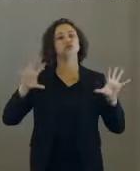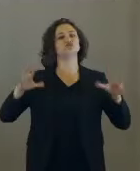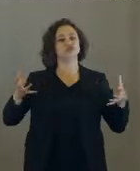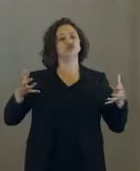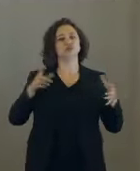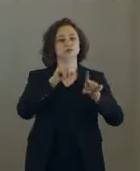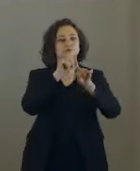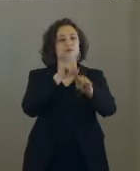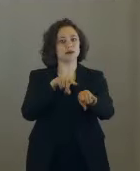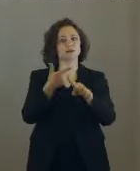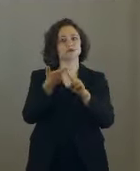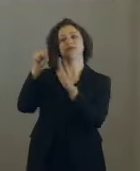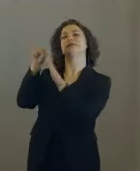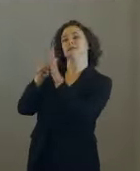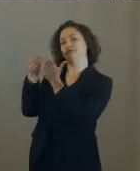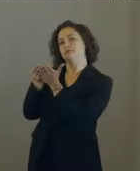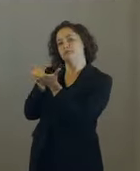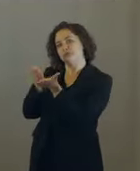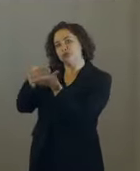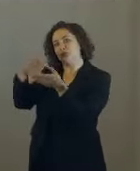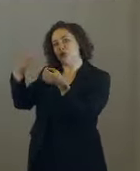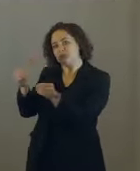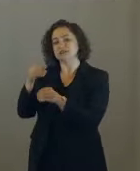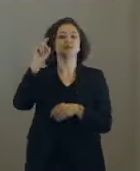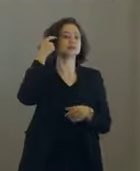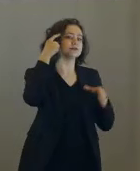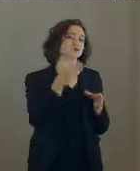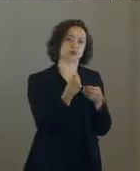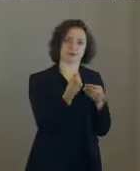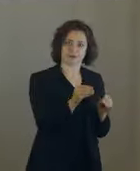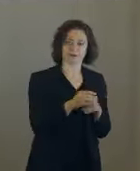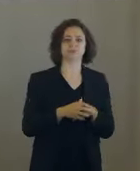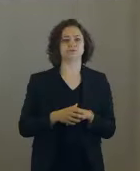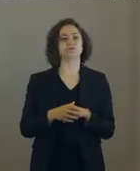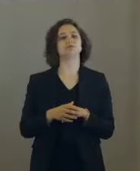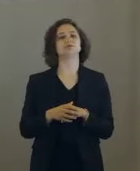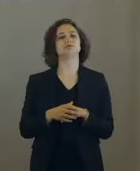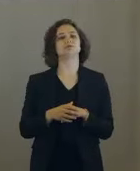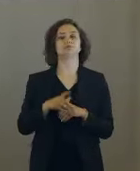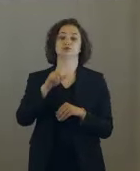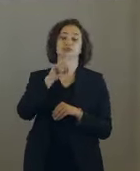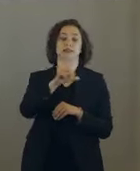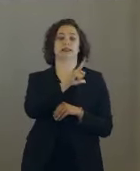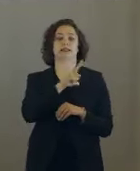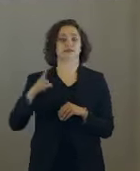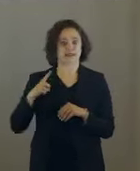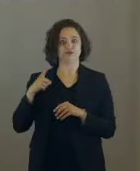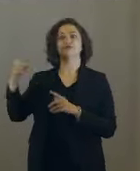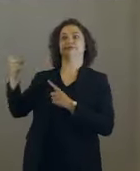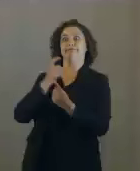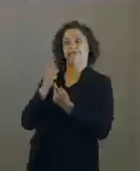response from the state budget office and the governor's office in response to some inquiries from the legislature.